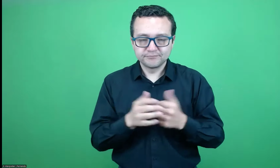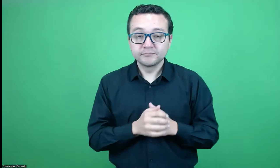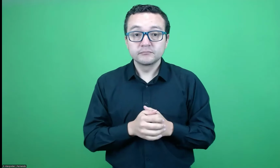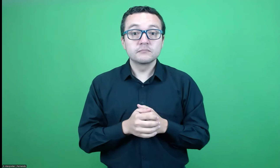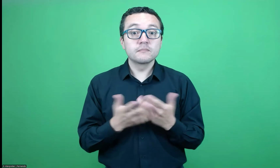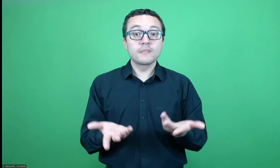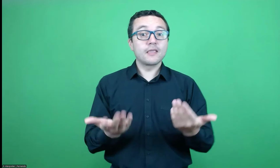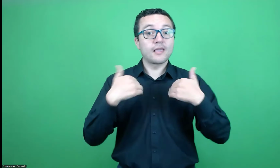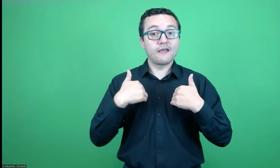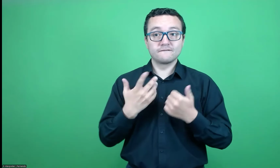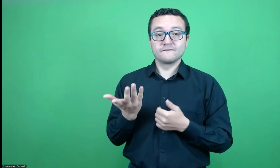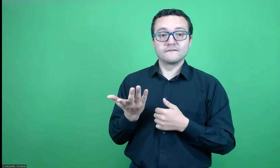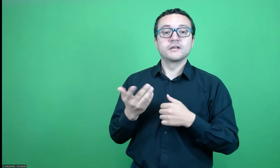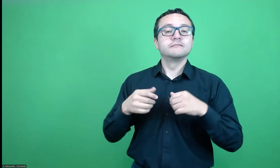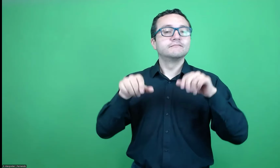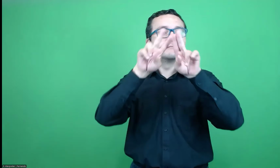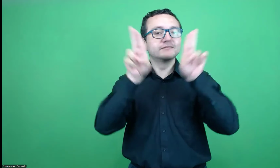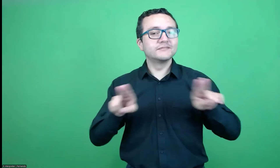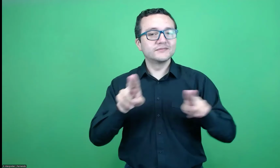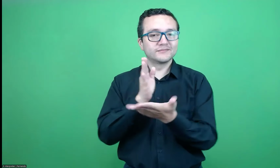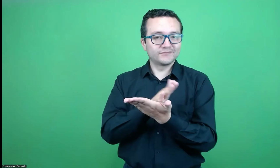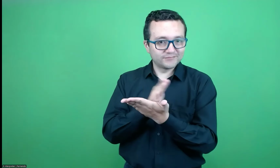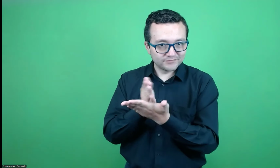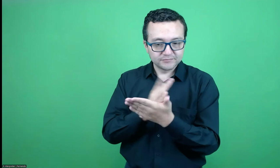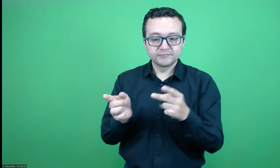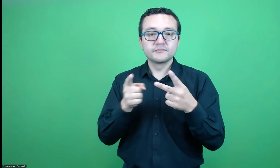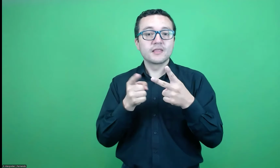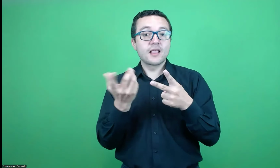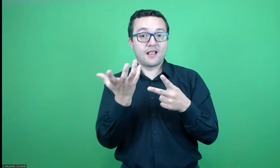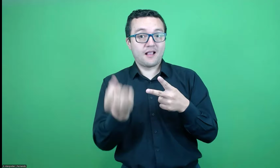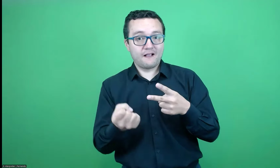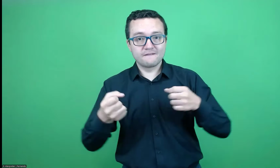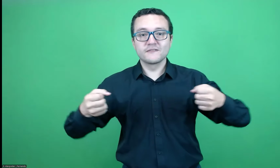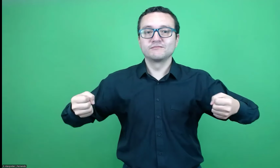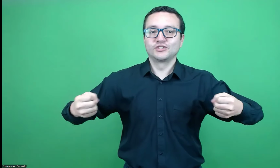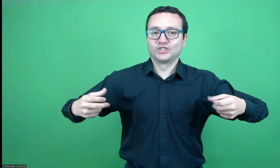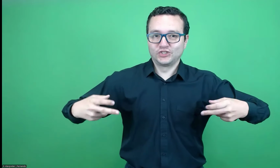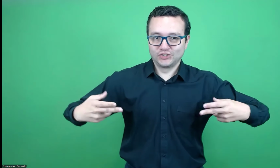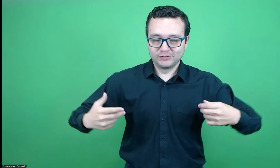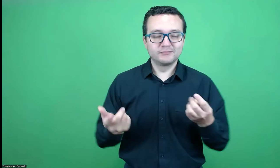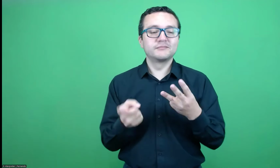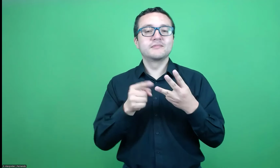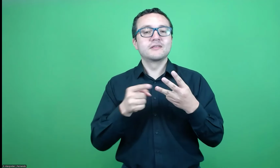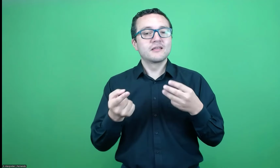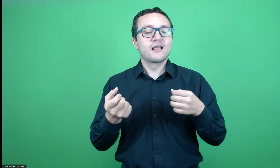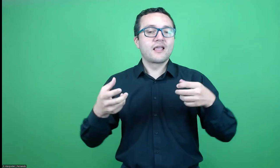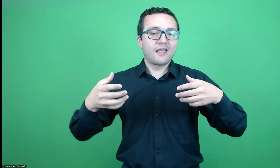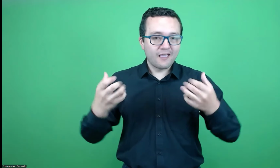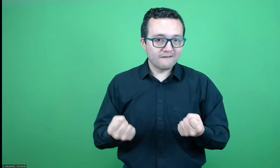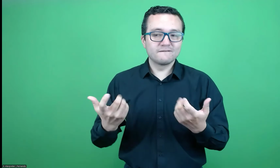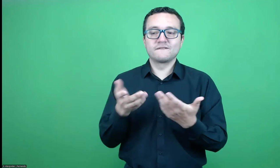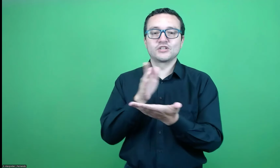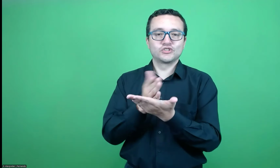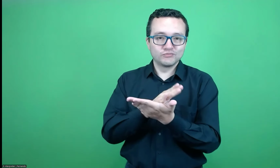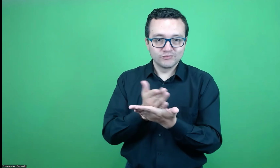caption in English, and language interpretation in English, French, Spanish, Portuguese, and